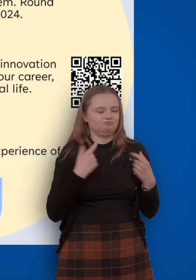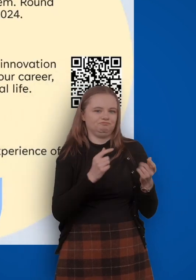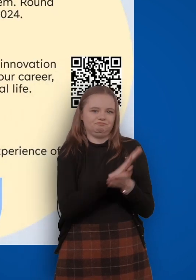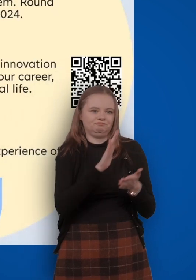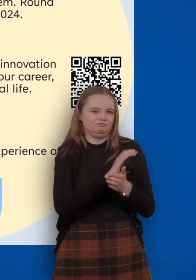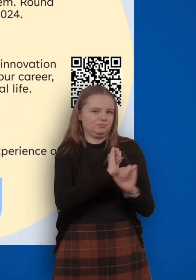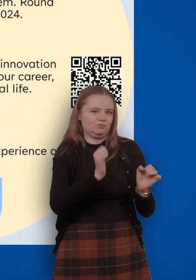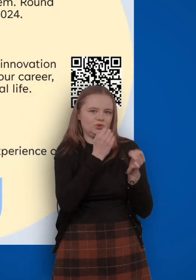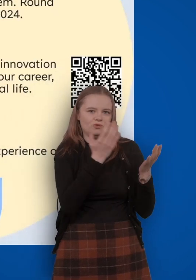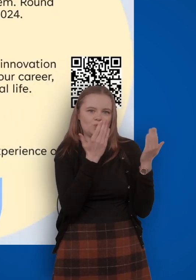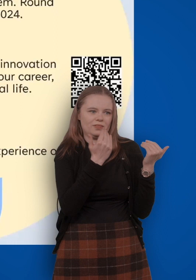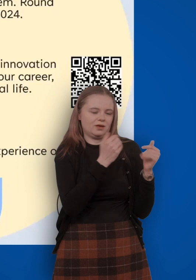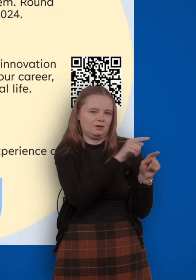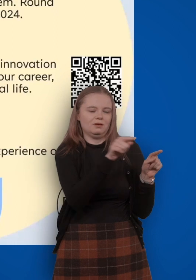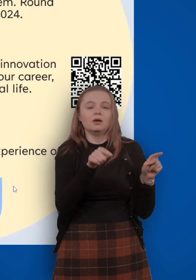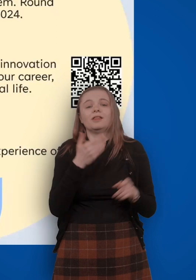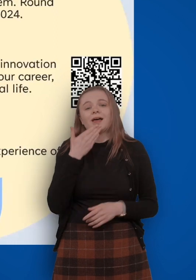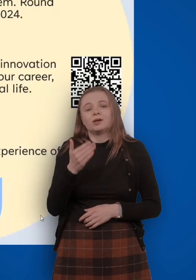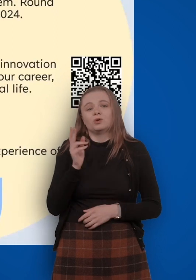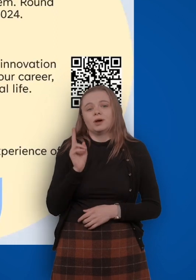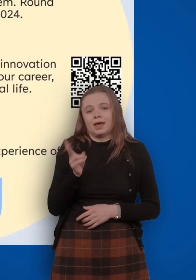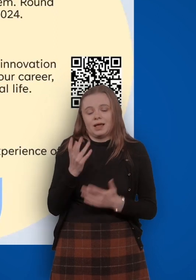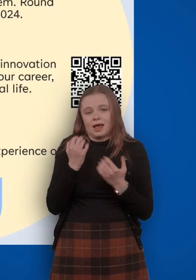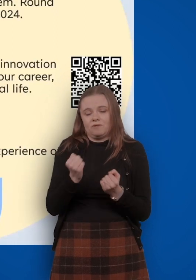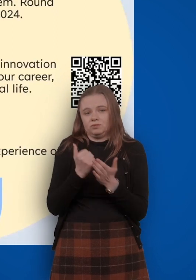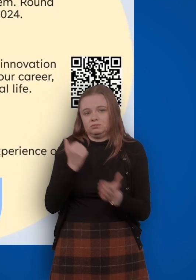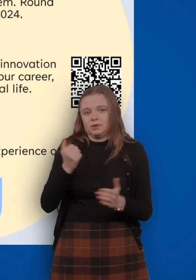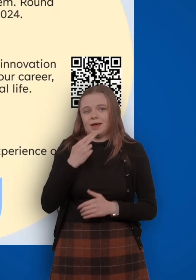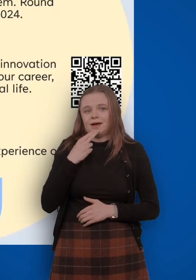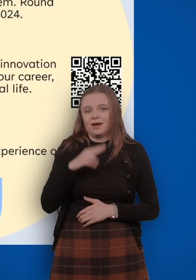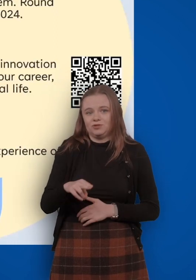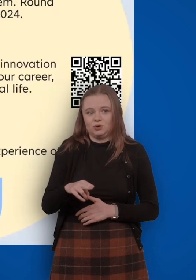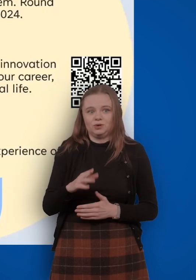are. Thank you again to everyone, and have a fantastic afternoon. You've